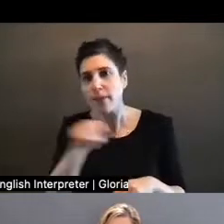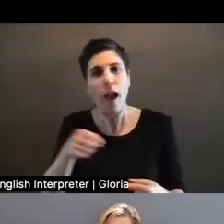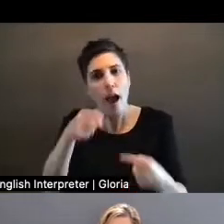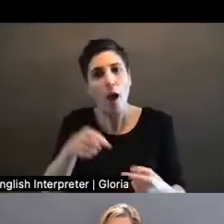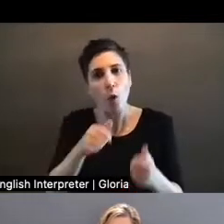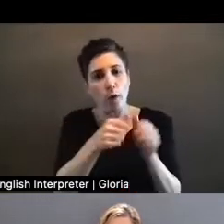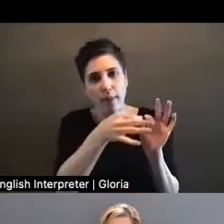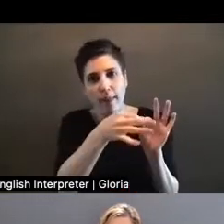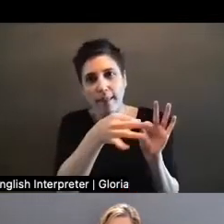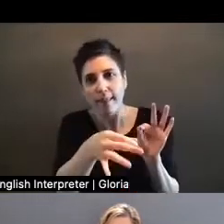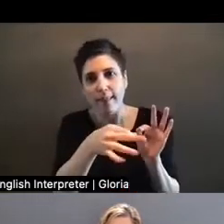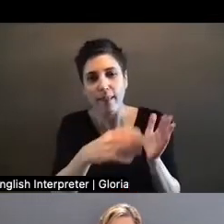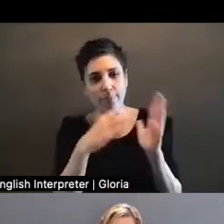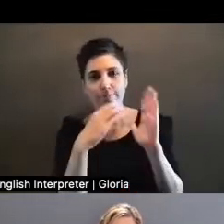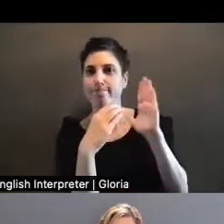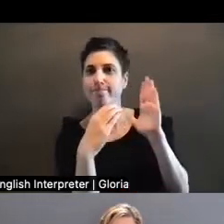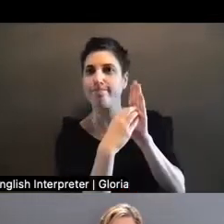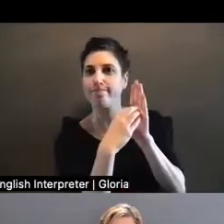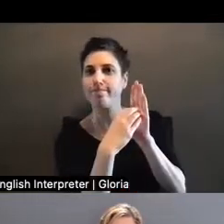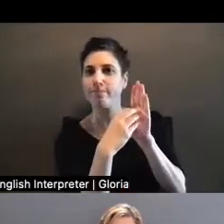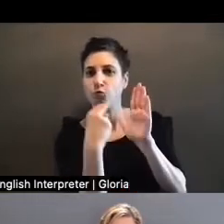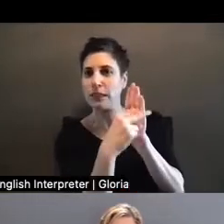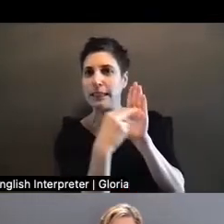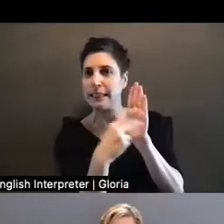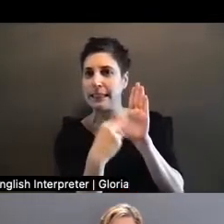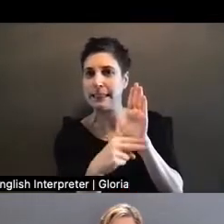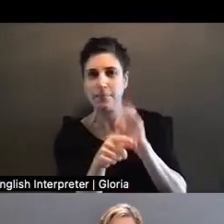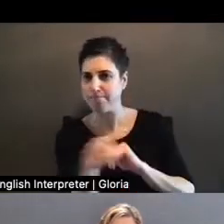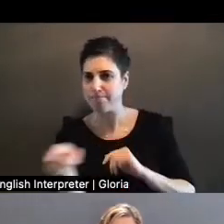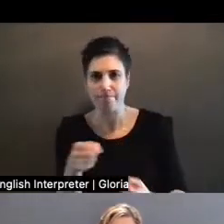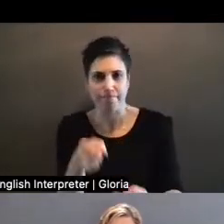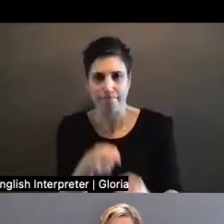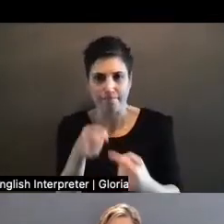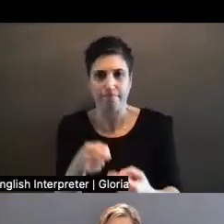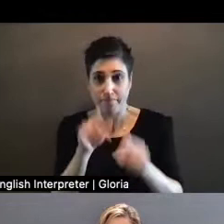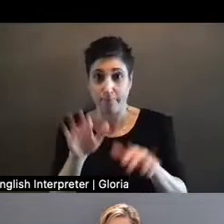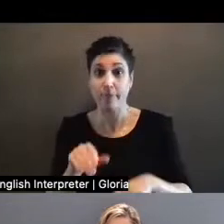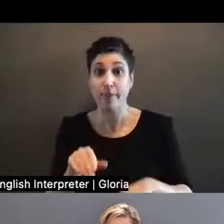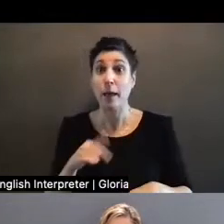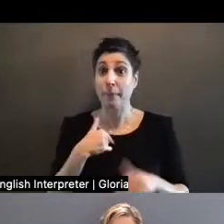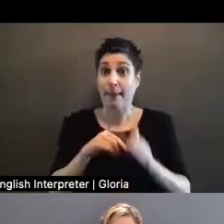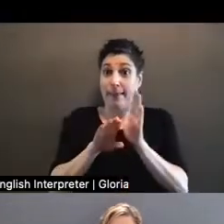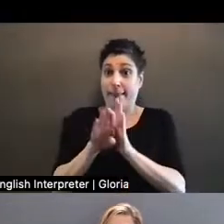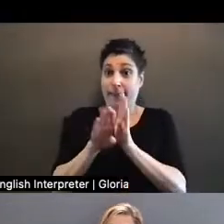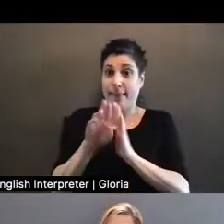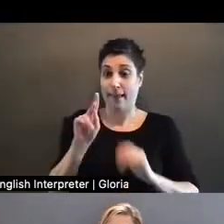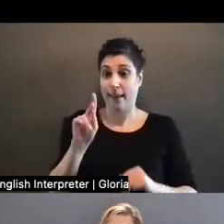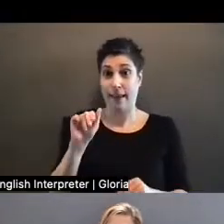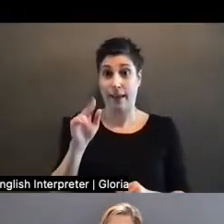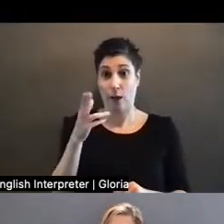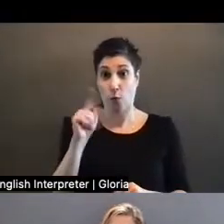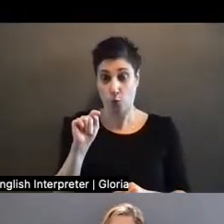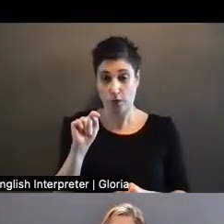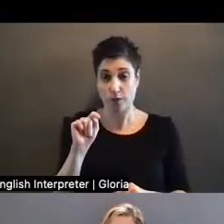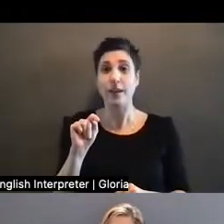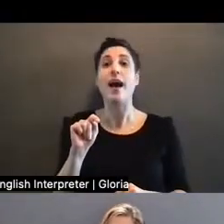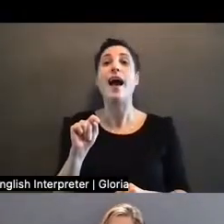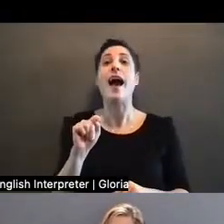math. So this Kahoot allows the learners to kind of put them together and work on it